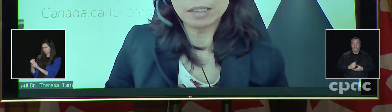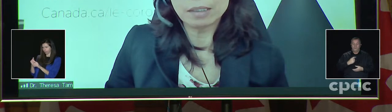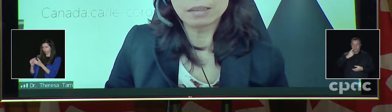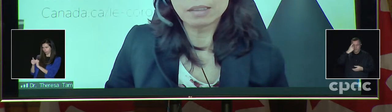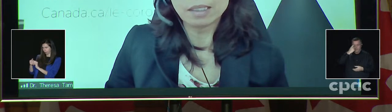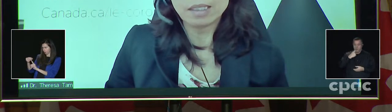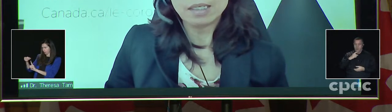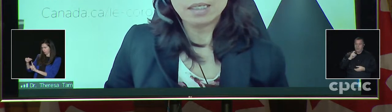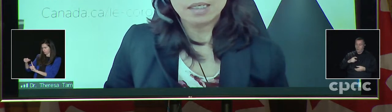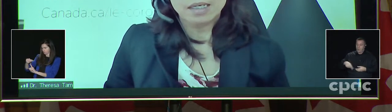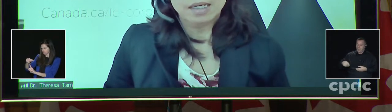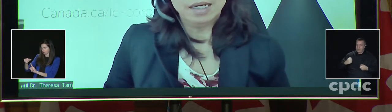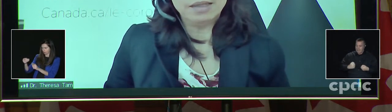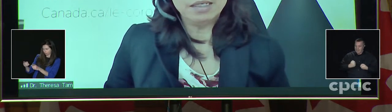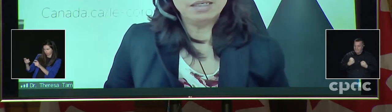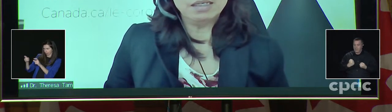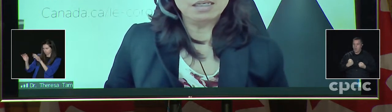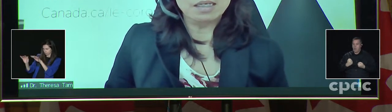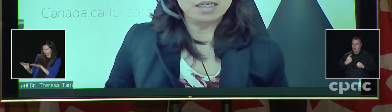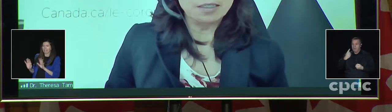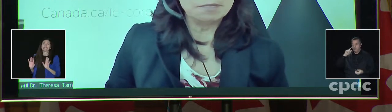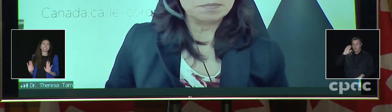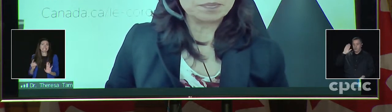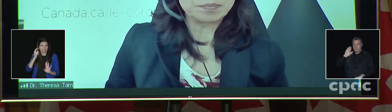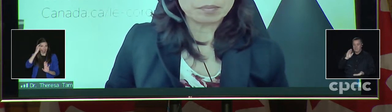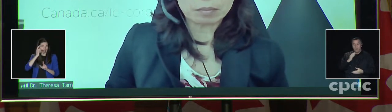our risks. I think